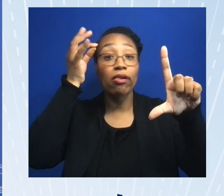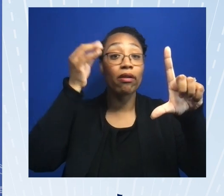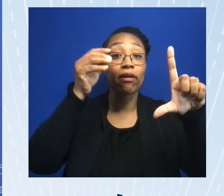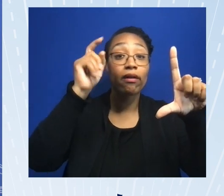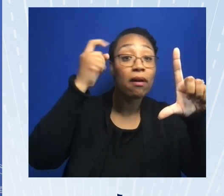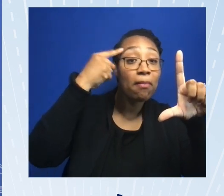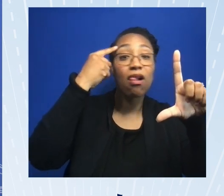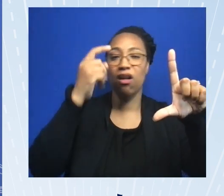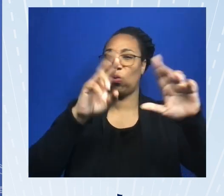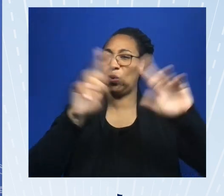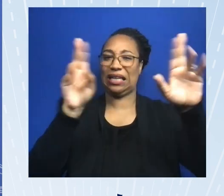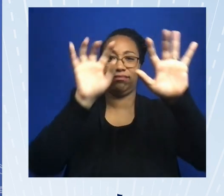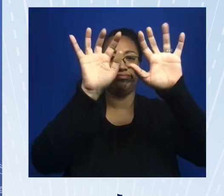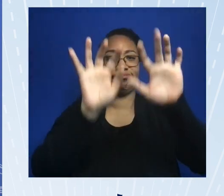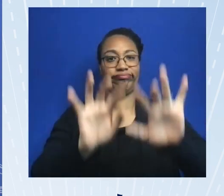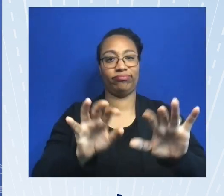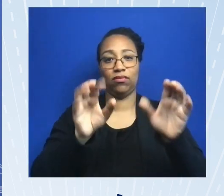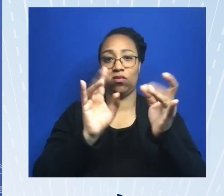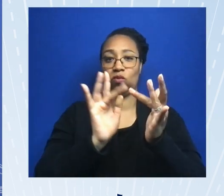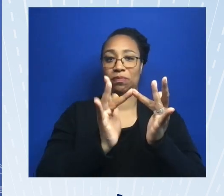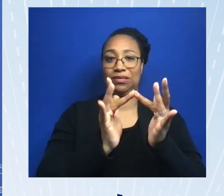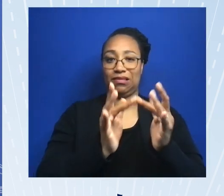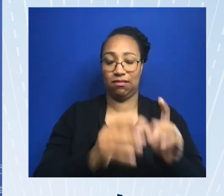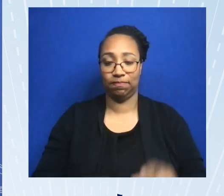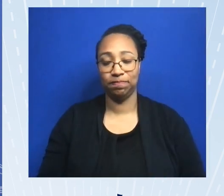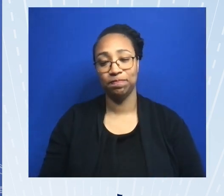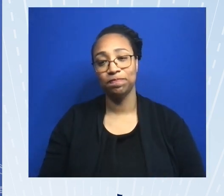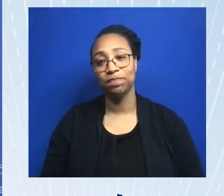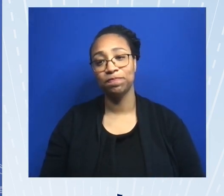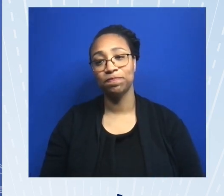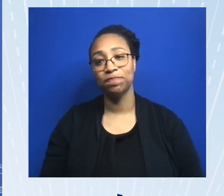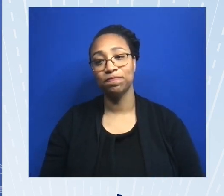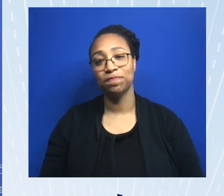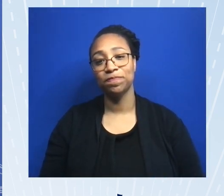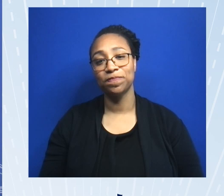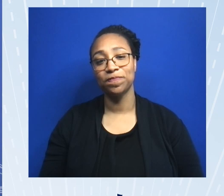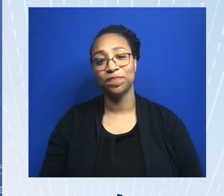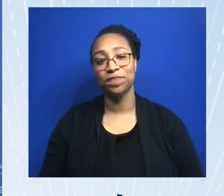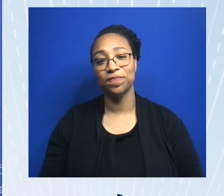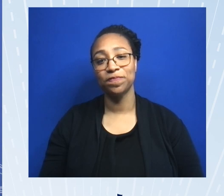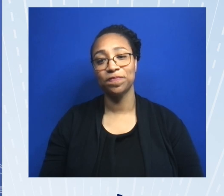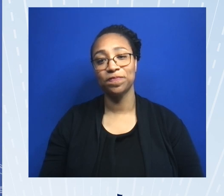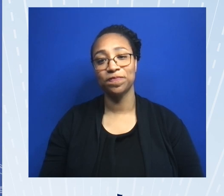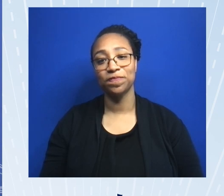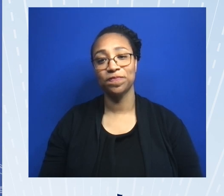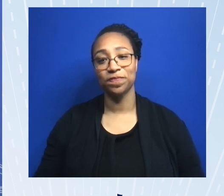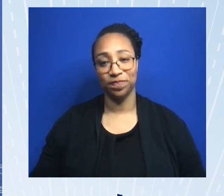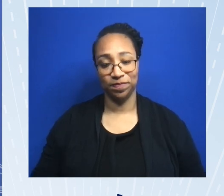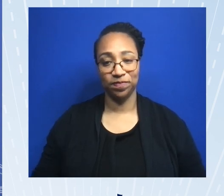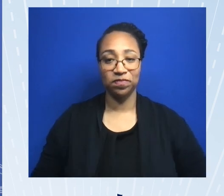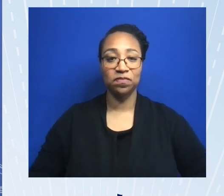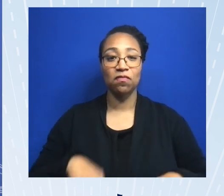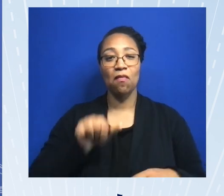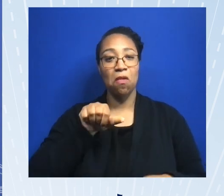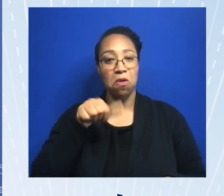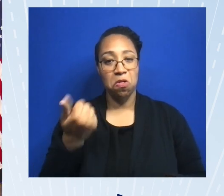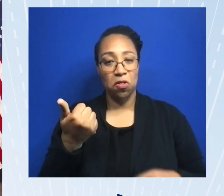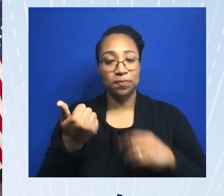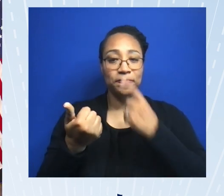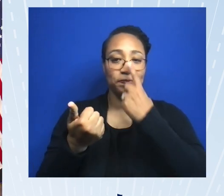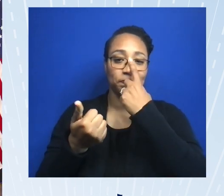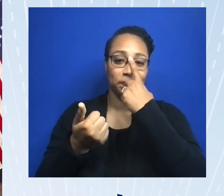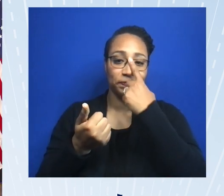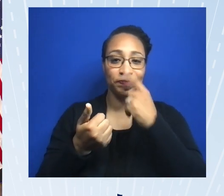In Pillar 3 of the strategy, we focus on the hard reality that anti-Semitism is becoming mainstream